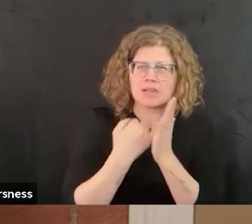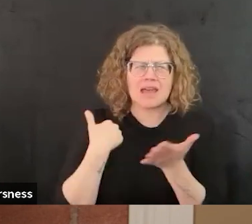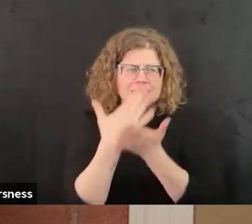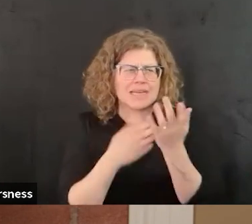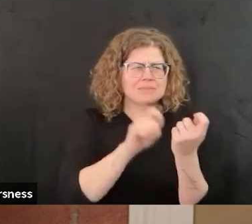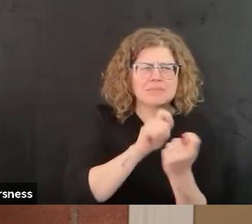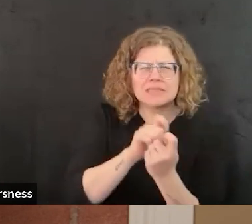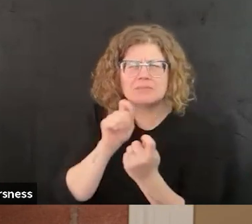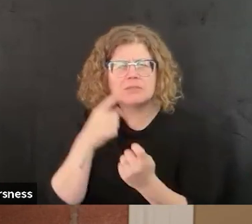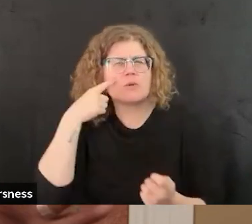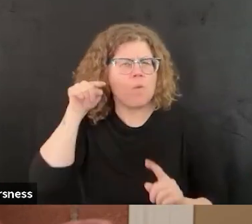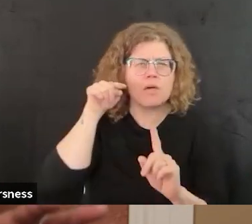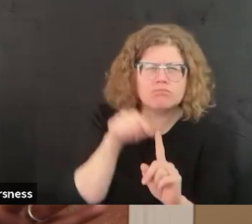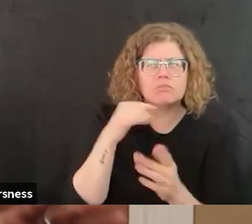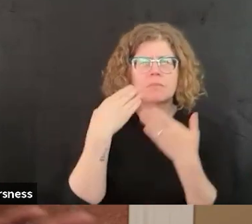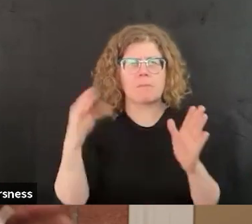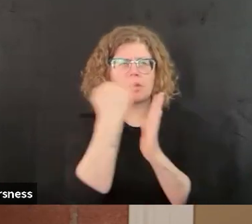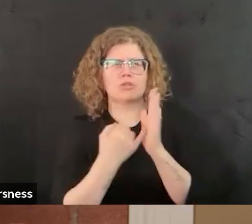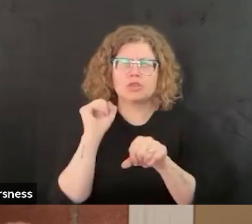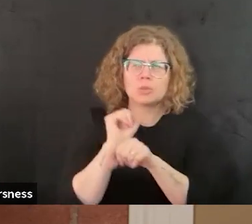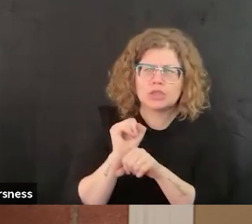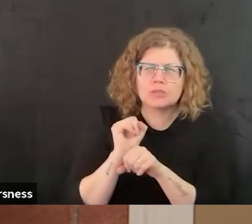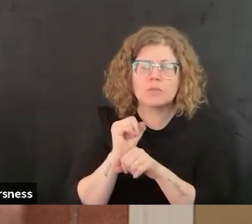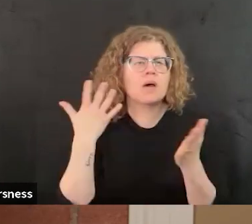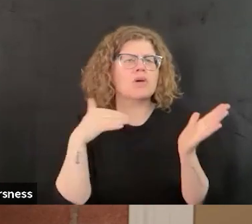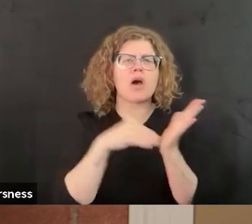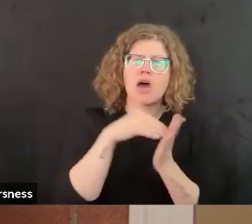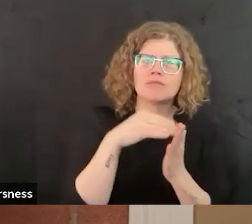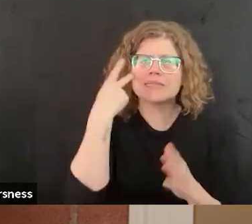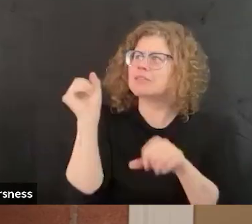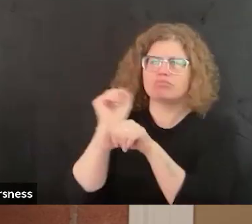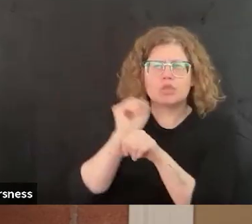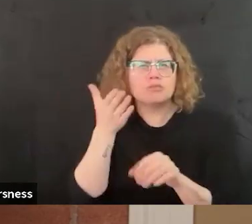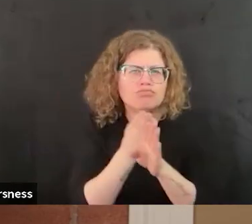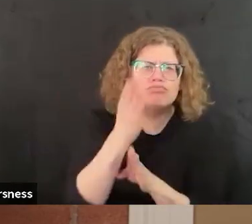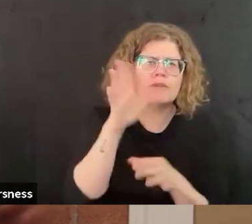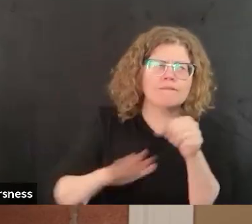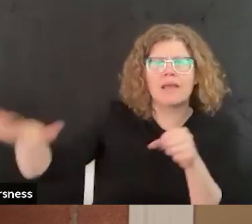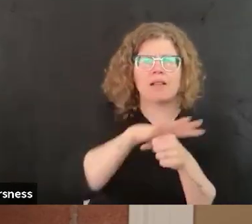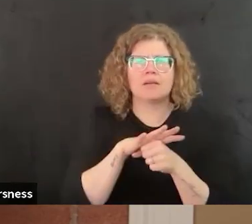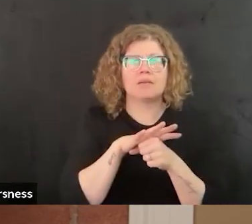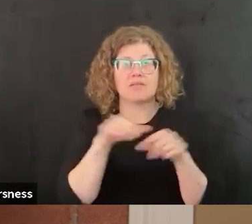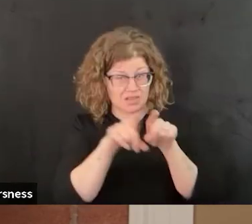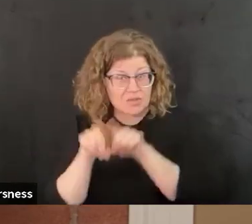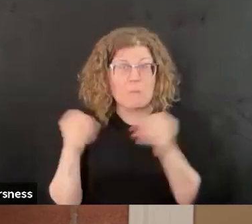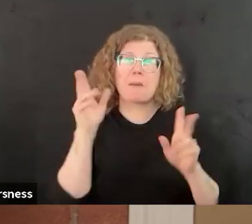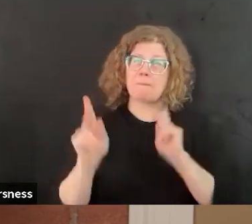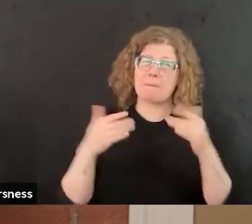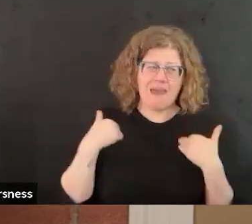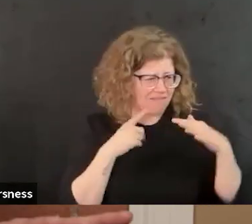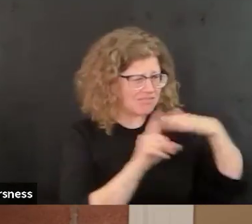needs in the budgeting process, as well as some common best practices that we're going to look through today. And there's some pitfalls that people often